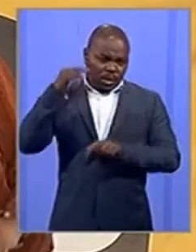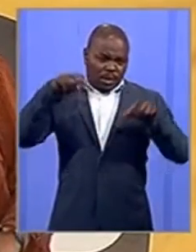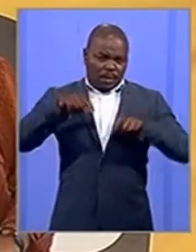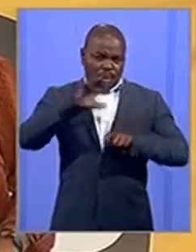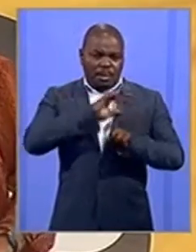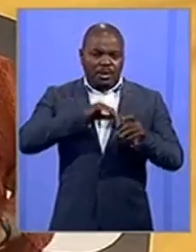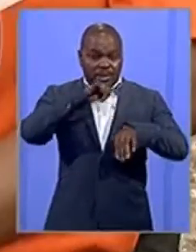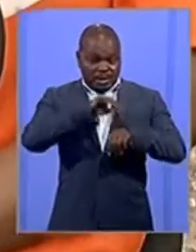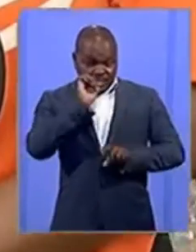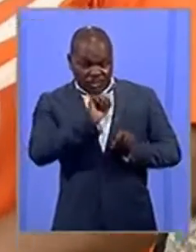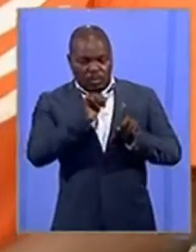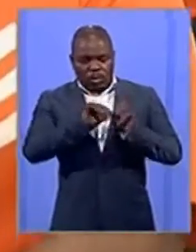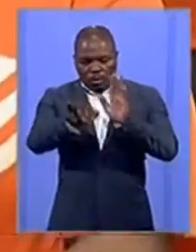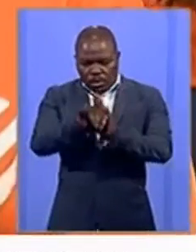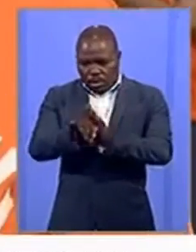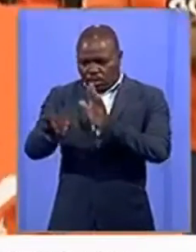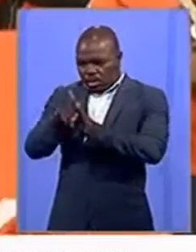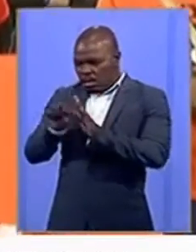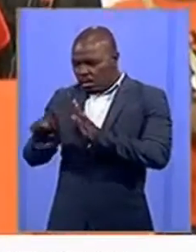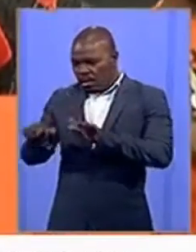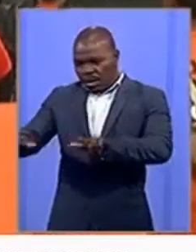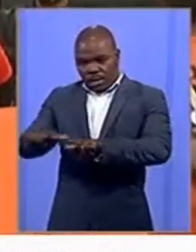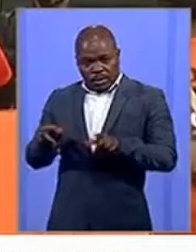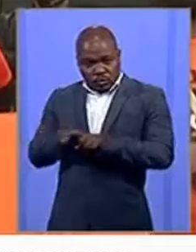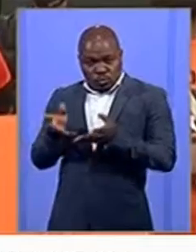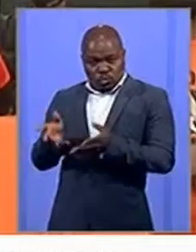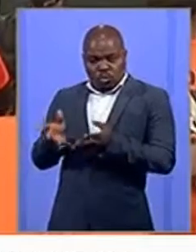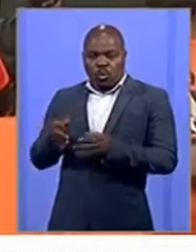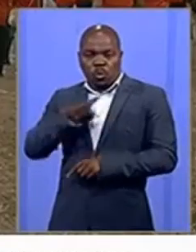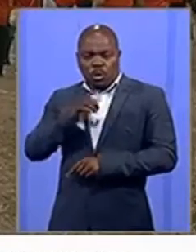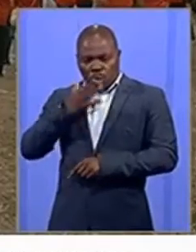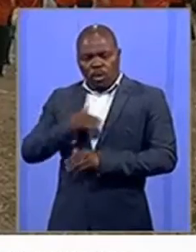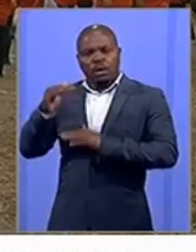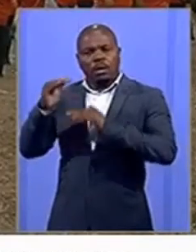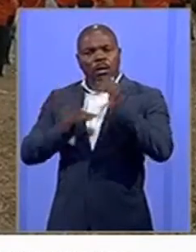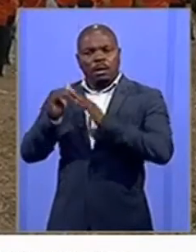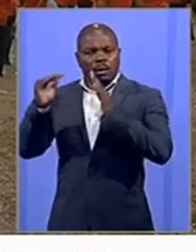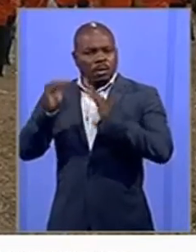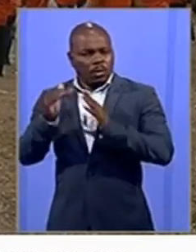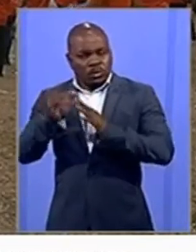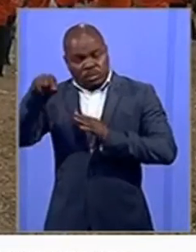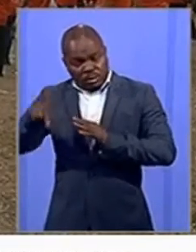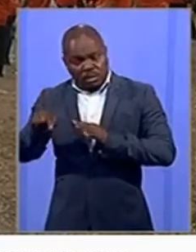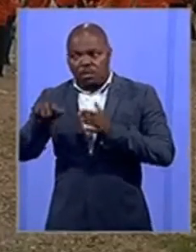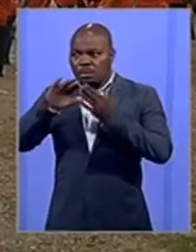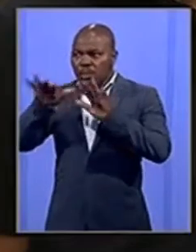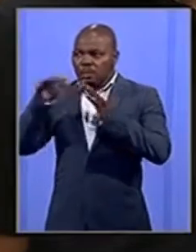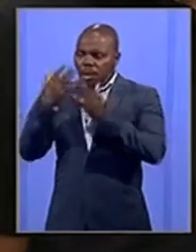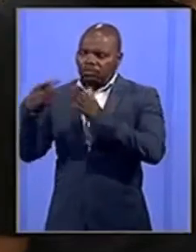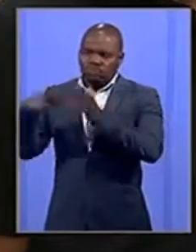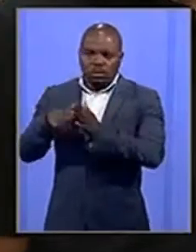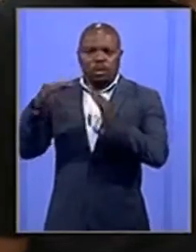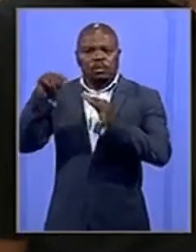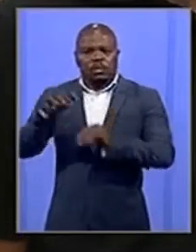Town o ne a hlwae karolo ya lefatshe e kang ena bakeng sa hore ho ahwe matlo ao baahi ba ka kgonang ho a reka. On this